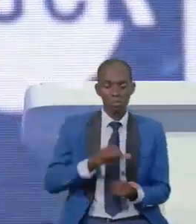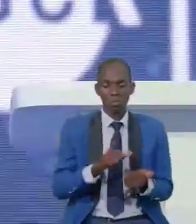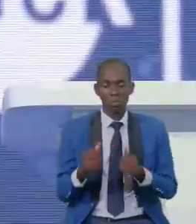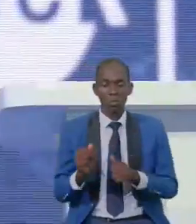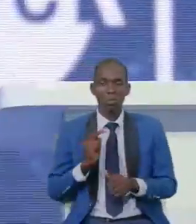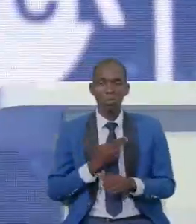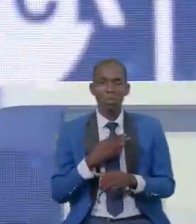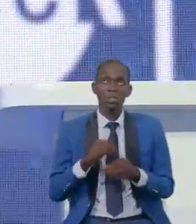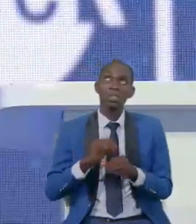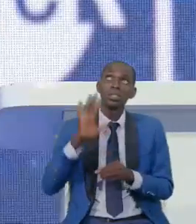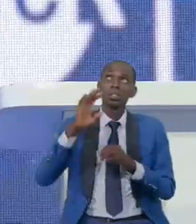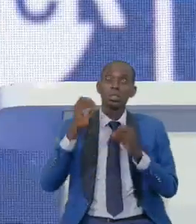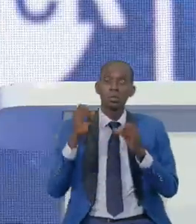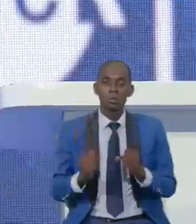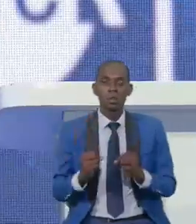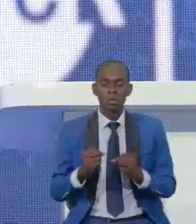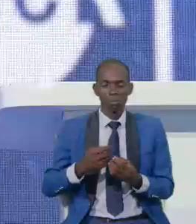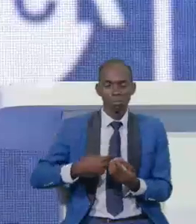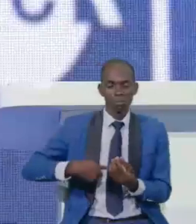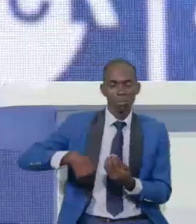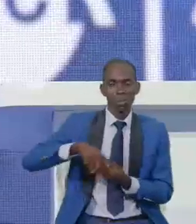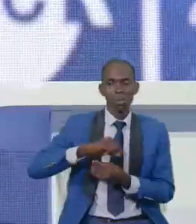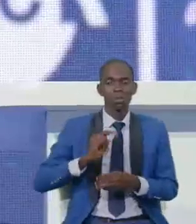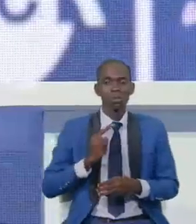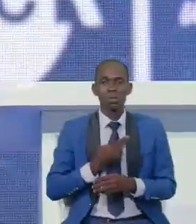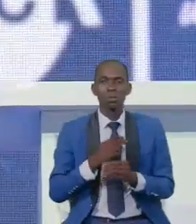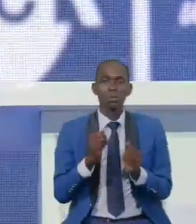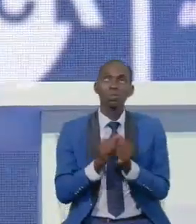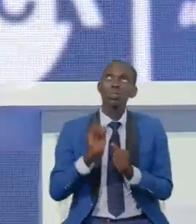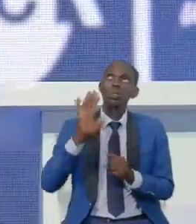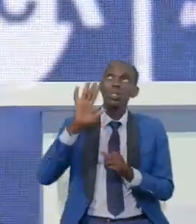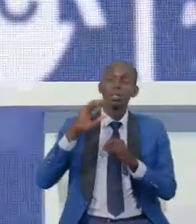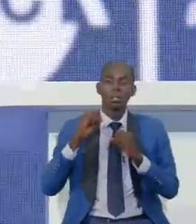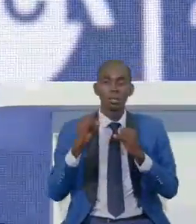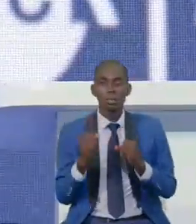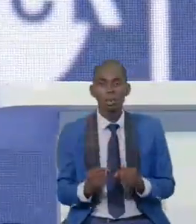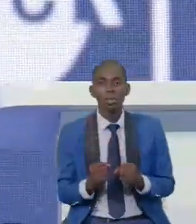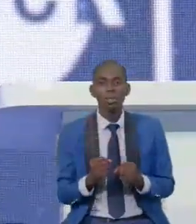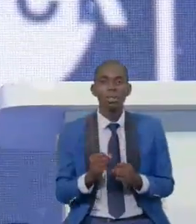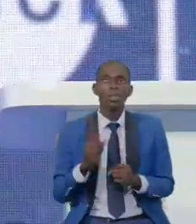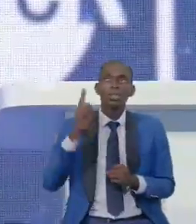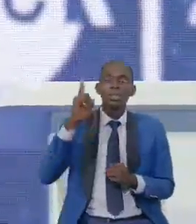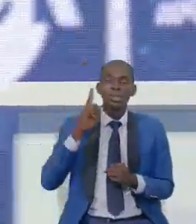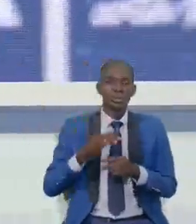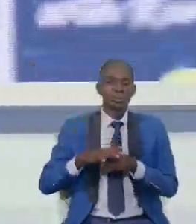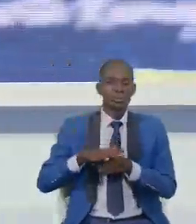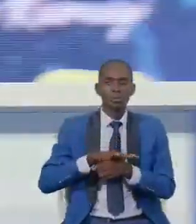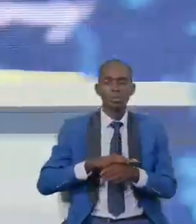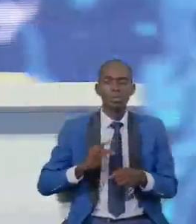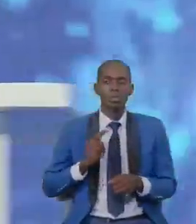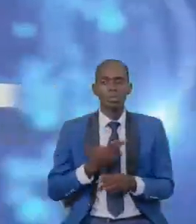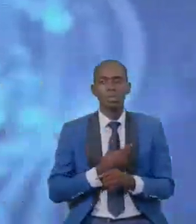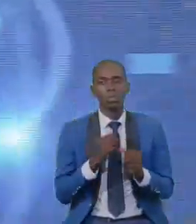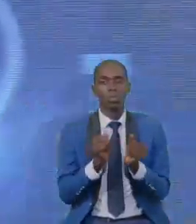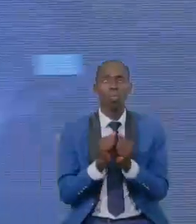He surrounds us with his power. He infills us with his